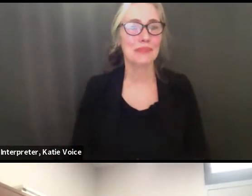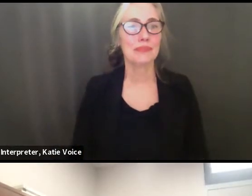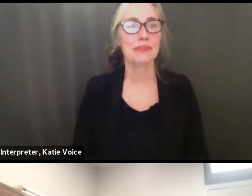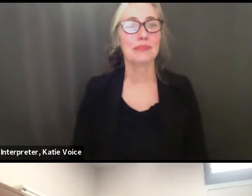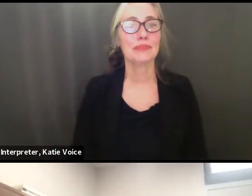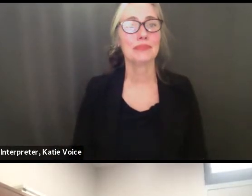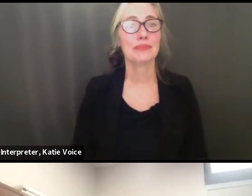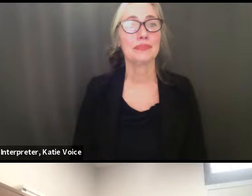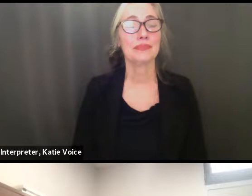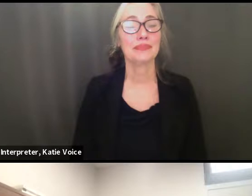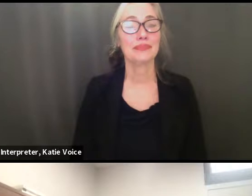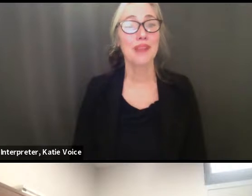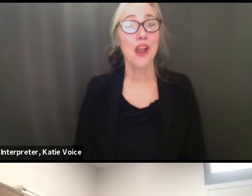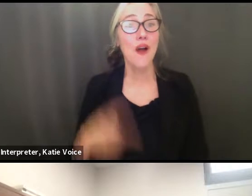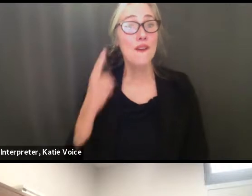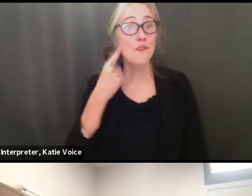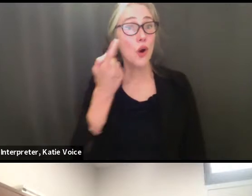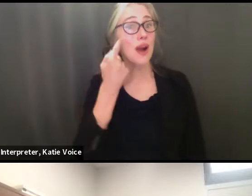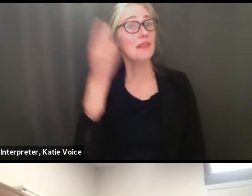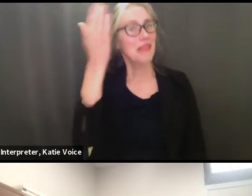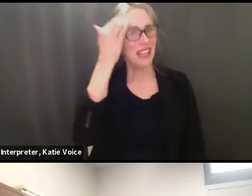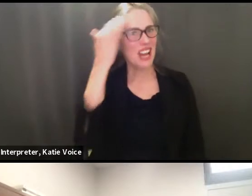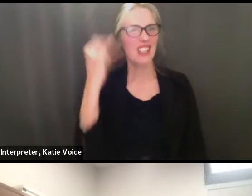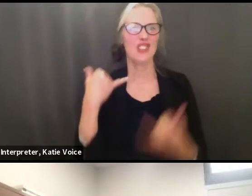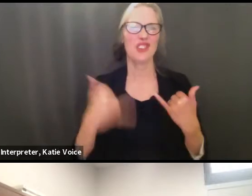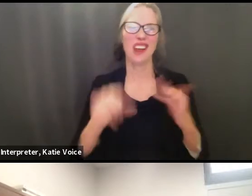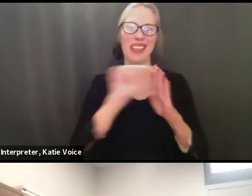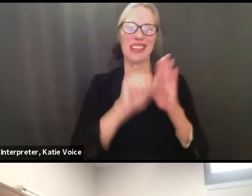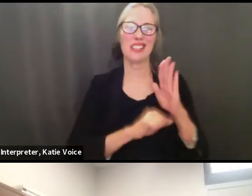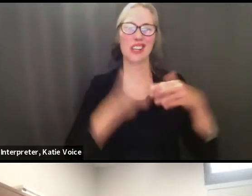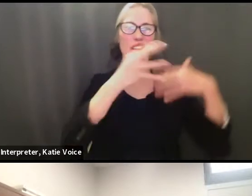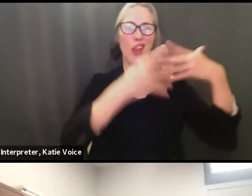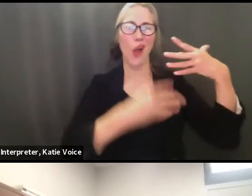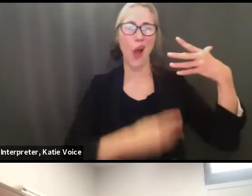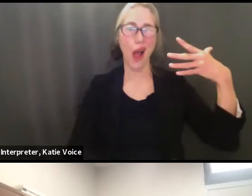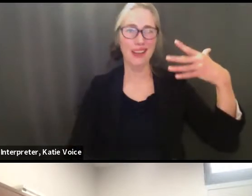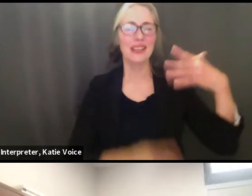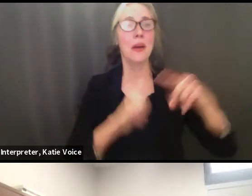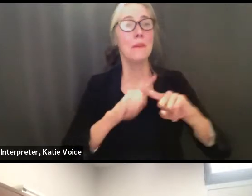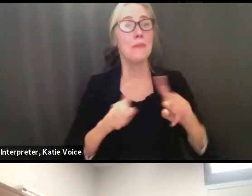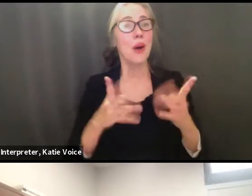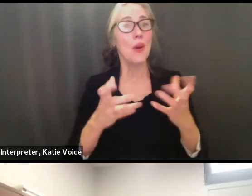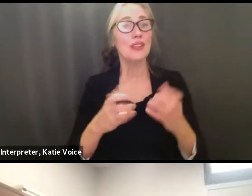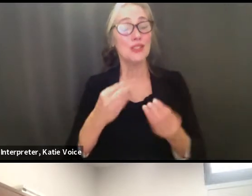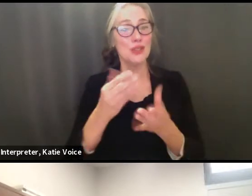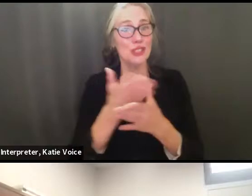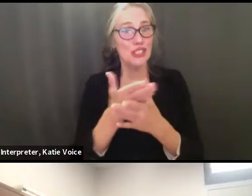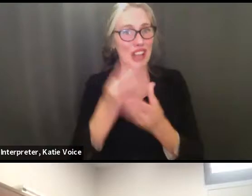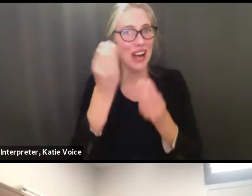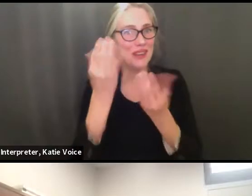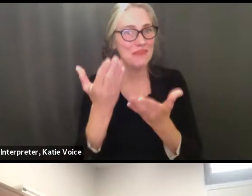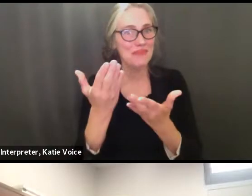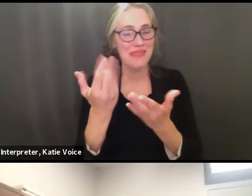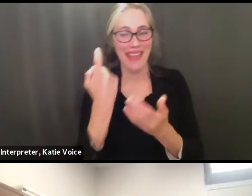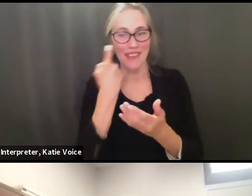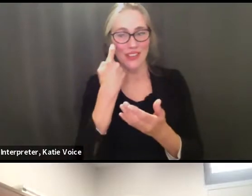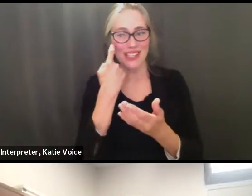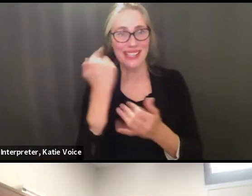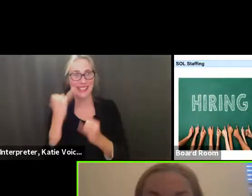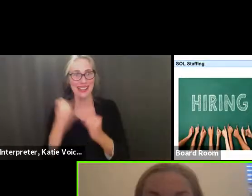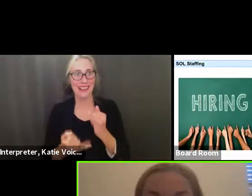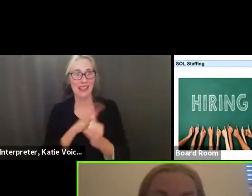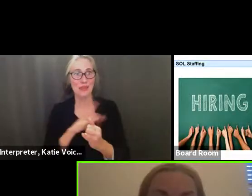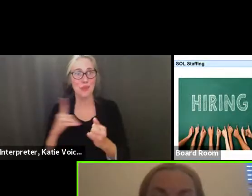Going quickly in acknowledgement of a long agenda tonight. We're also really delighted to share with you that since our last board meeting, we have been